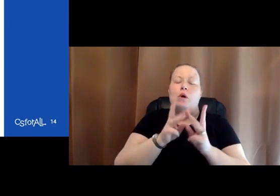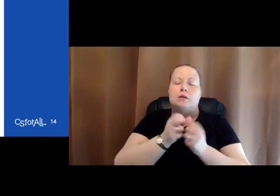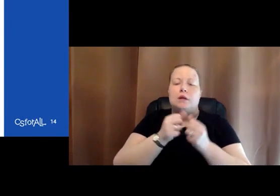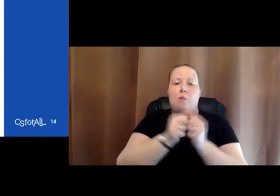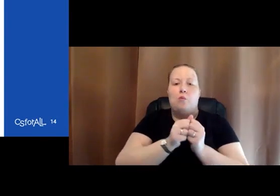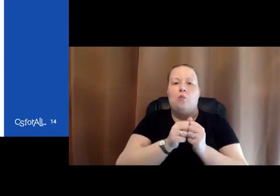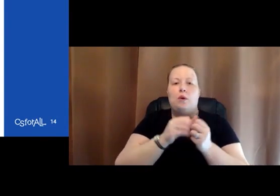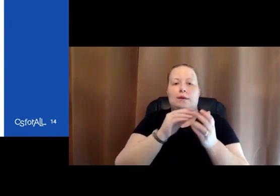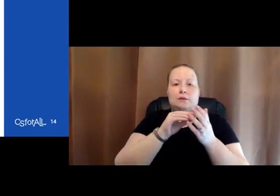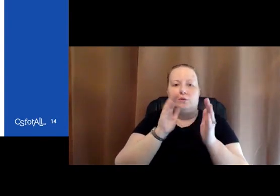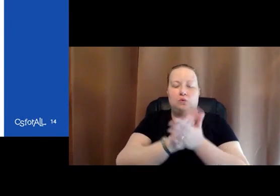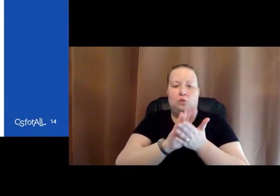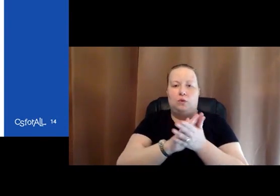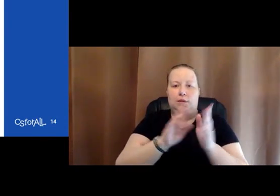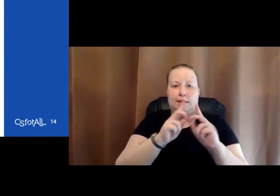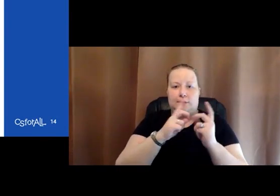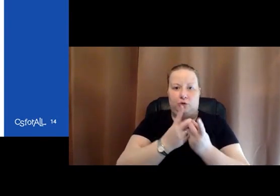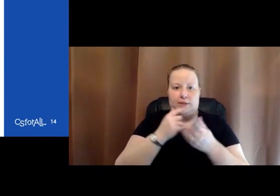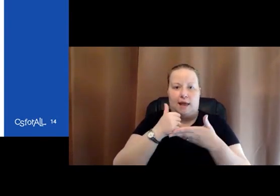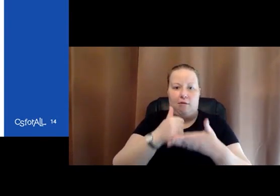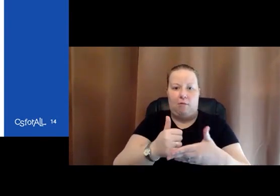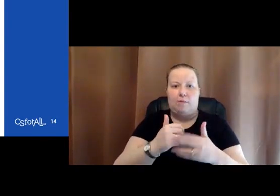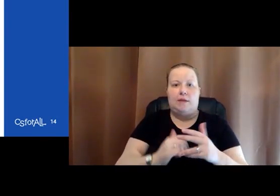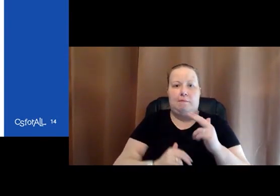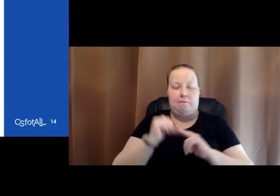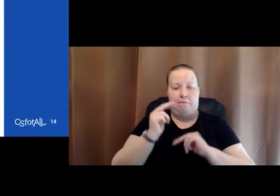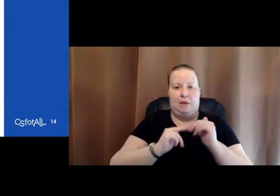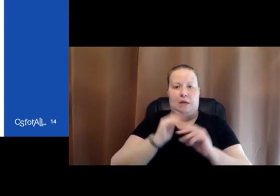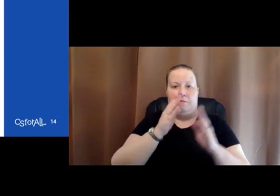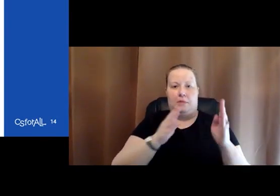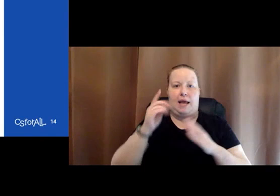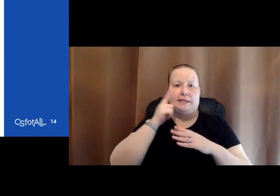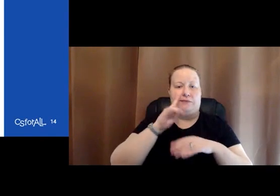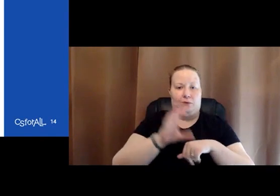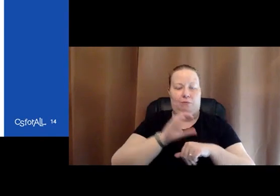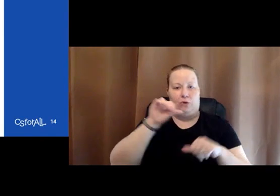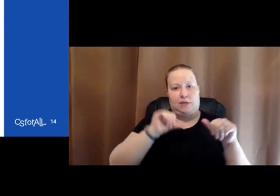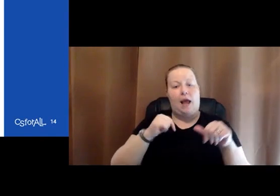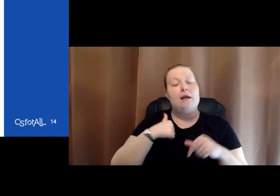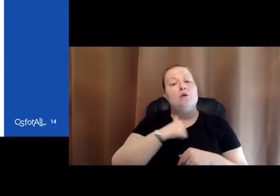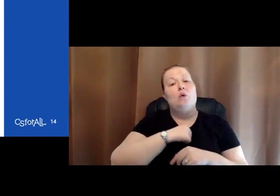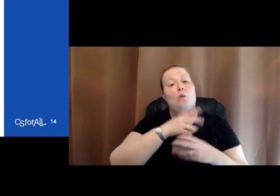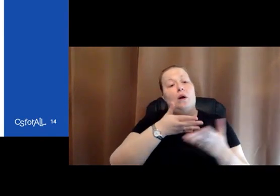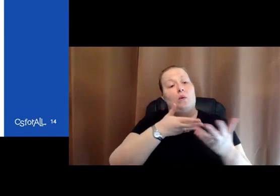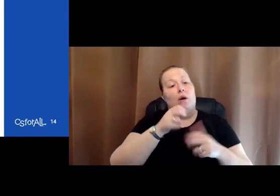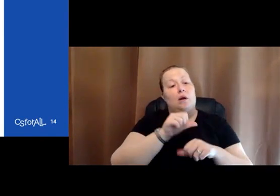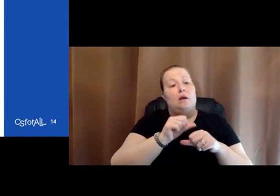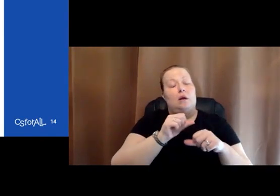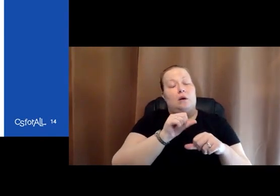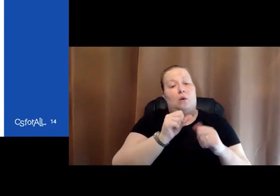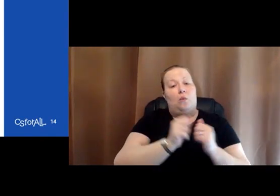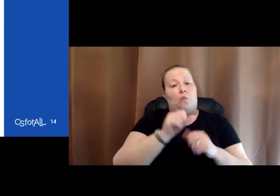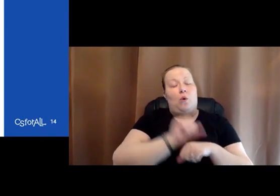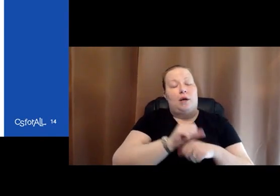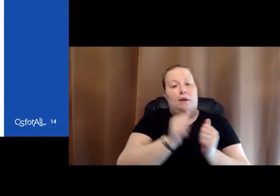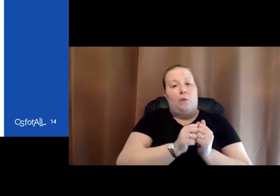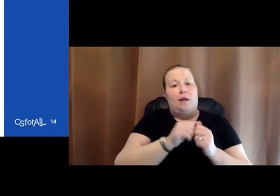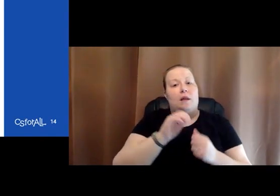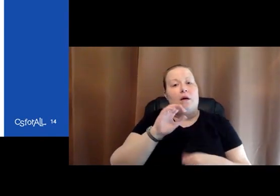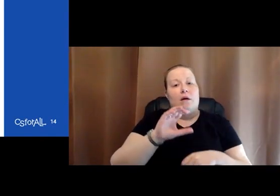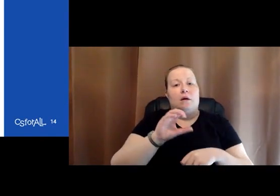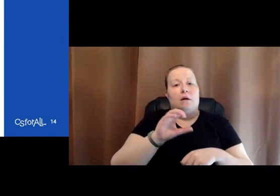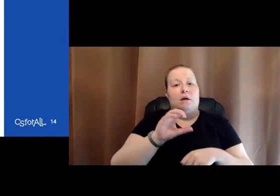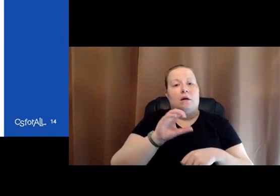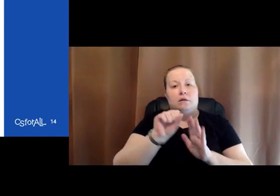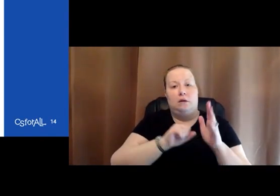for computer science. So we're working with our script team to bring rubrics in to make sure that